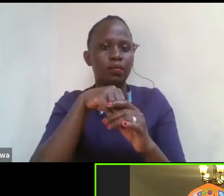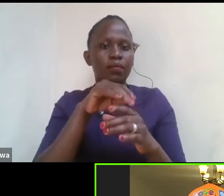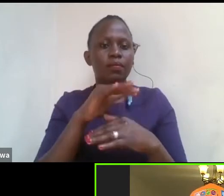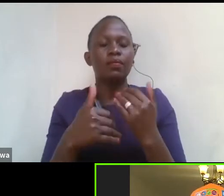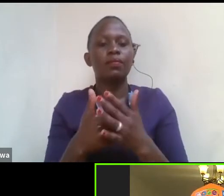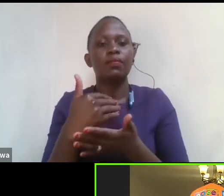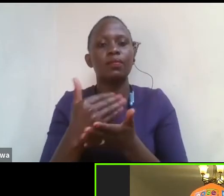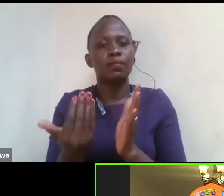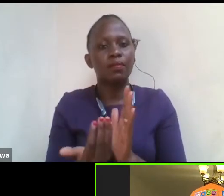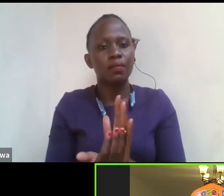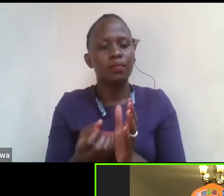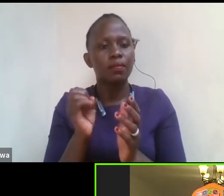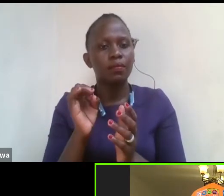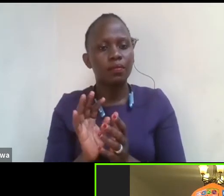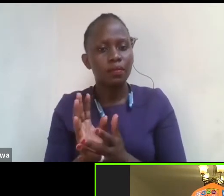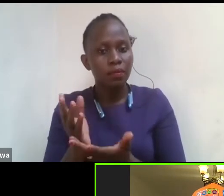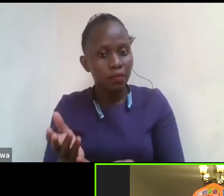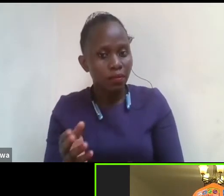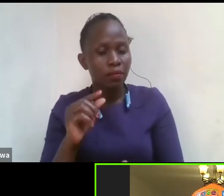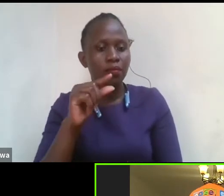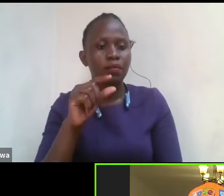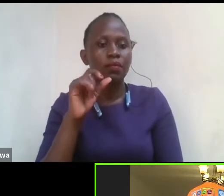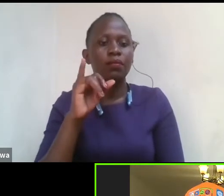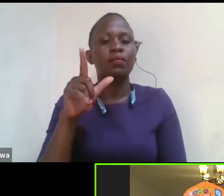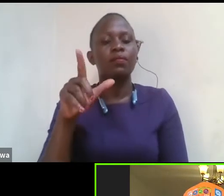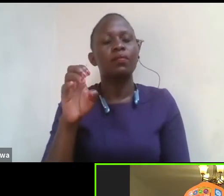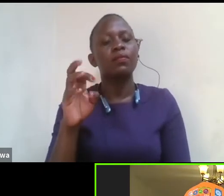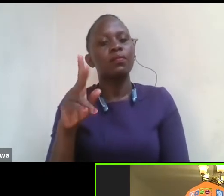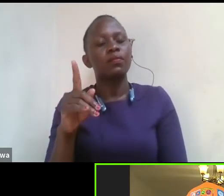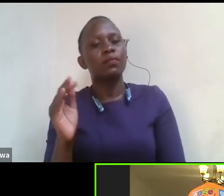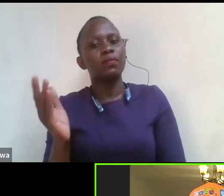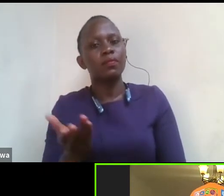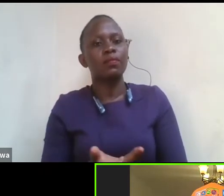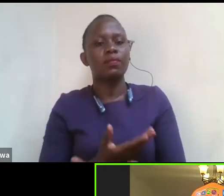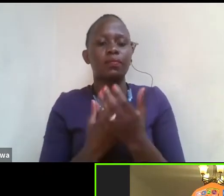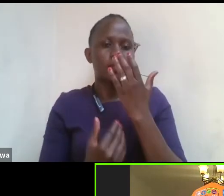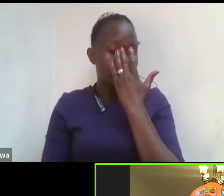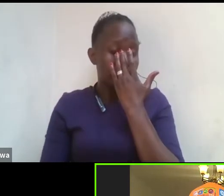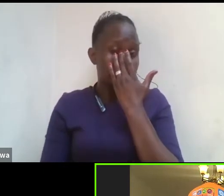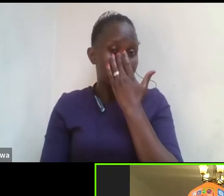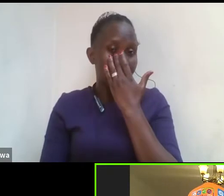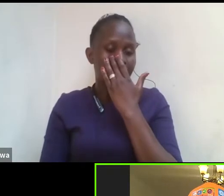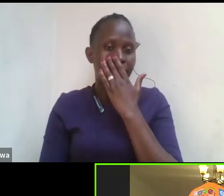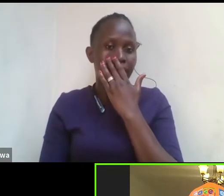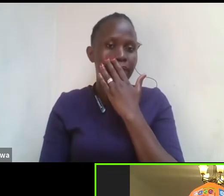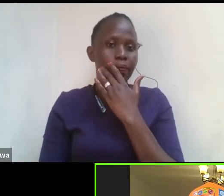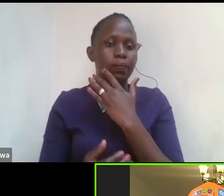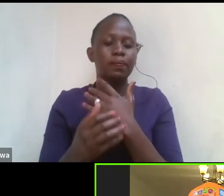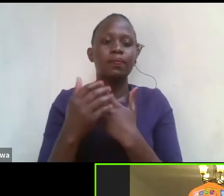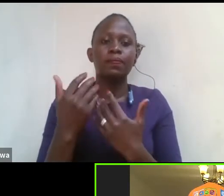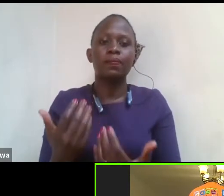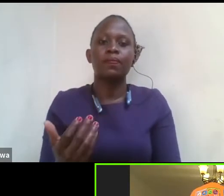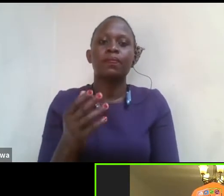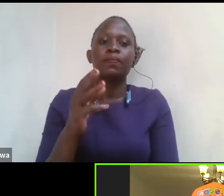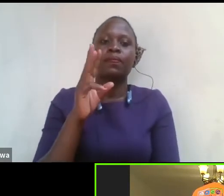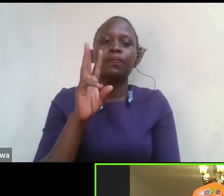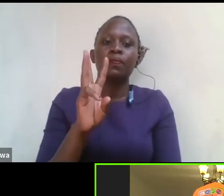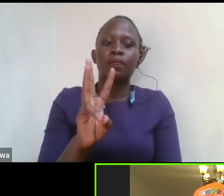us, welcome. The next panelist is Westjay Don Binyina.